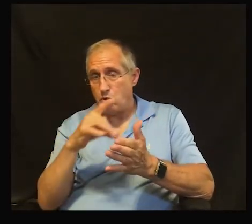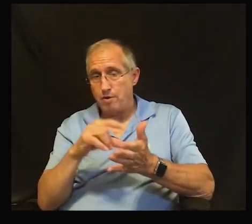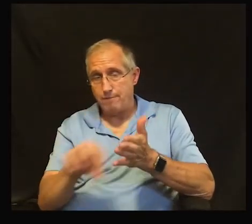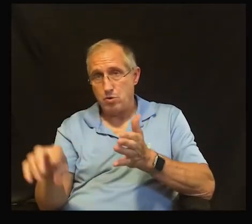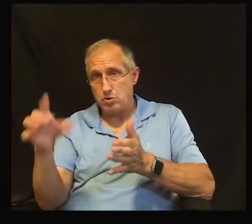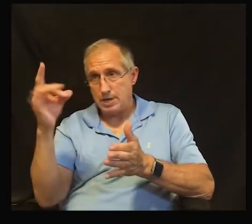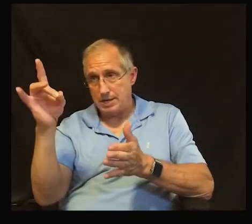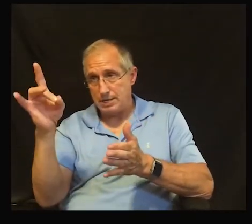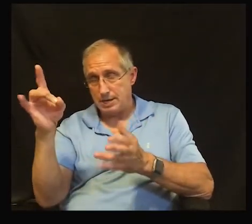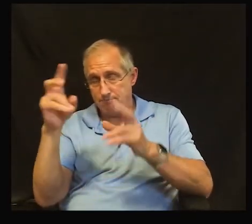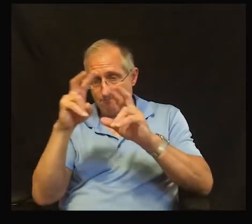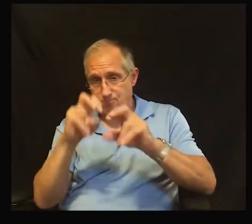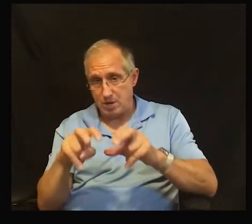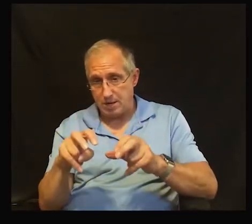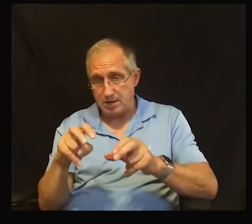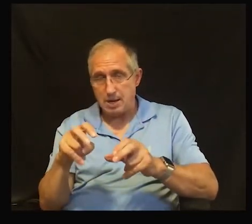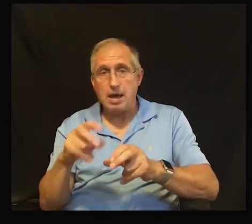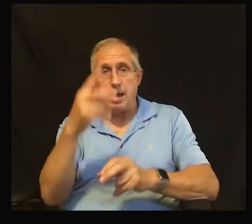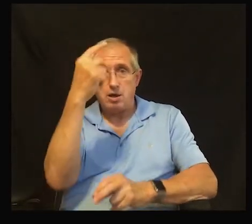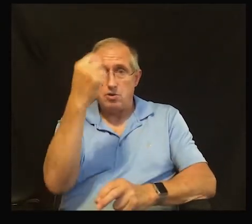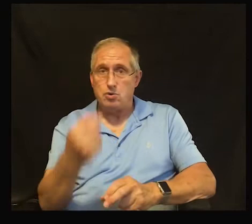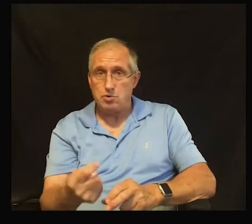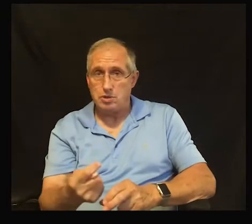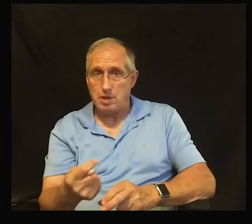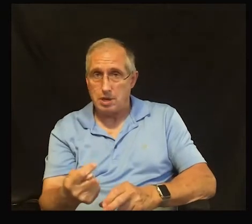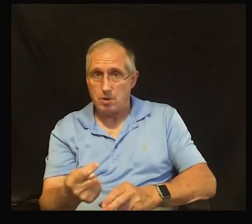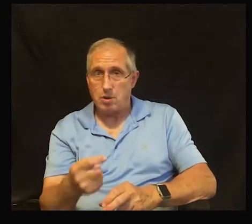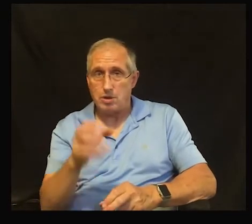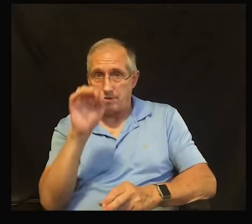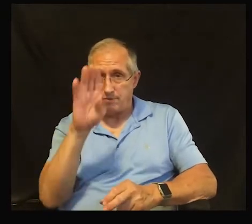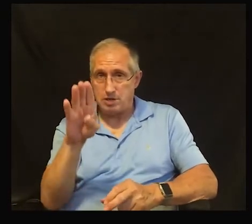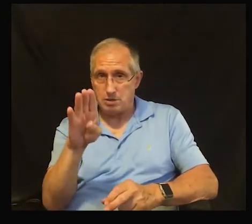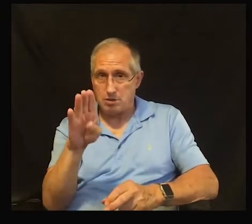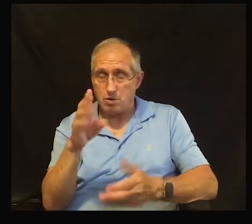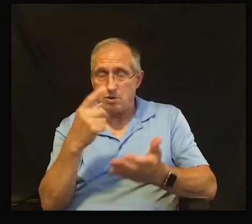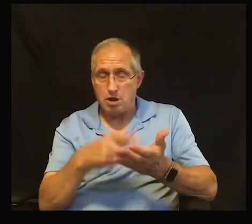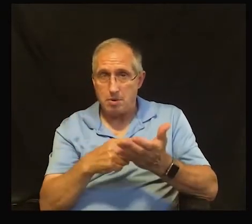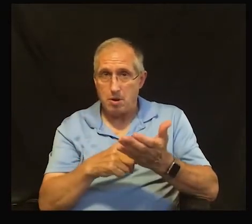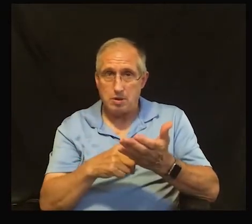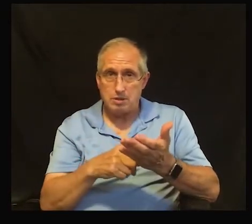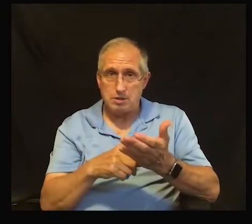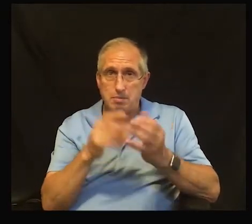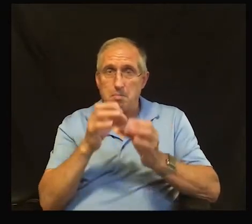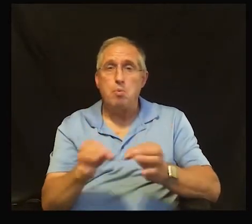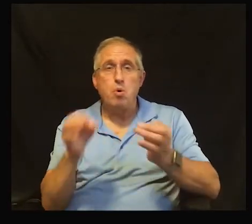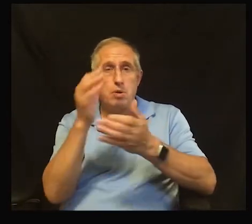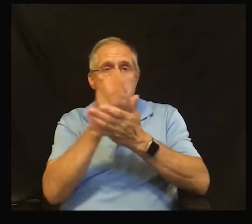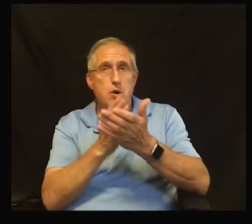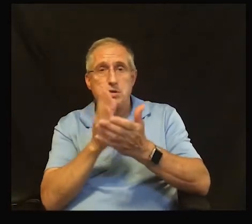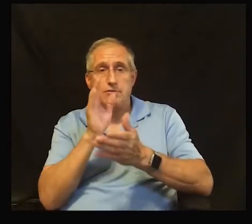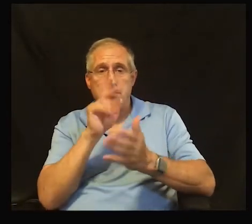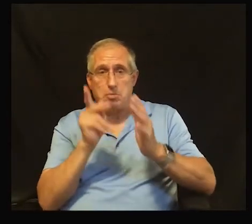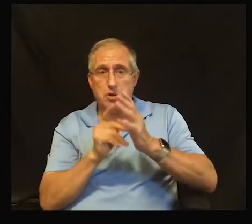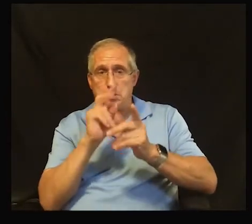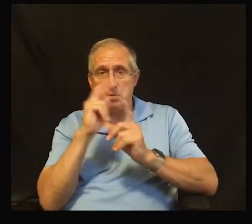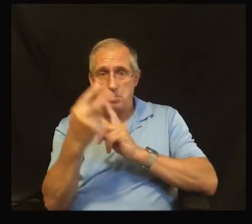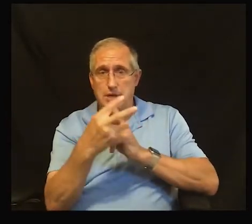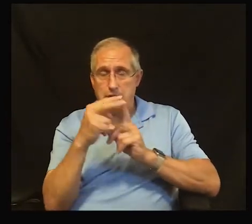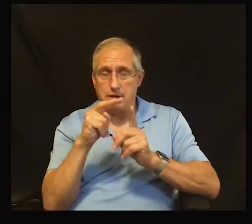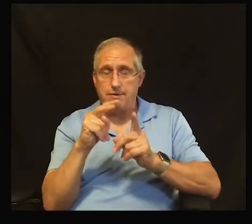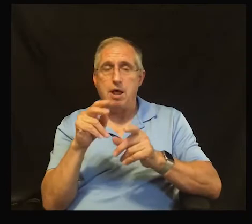verse 18. And then check out what I'm going to be doing this week on social media as we cover some highlights of Paul's perspective this